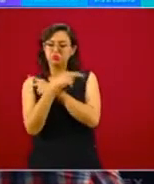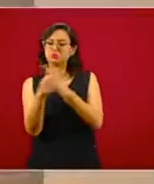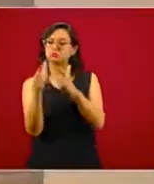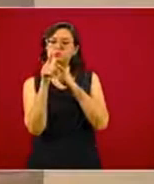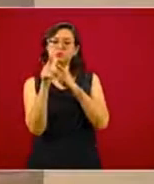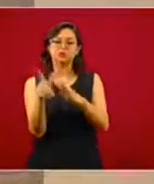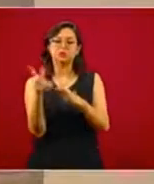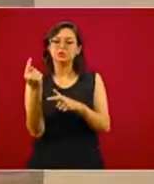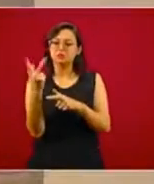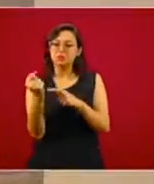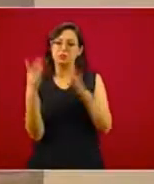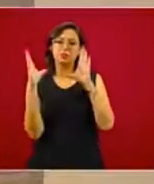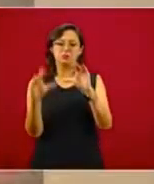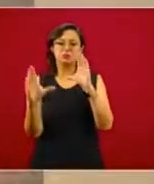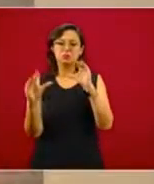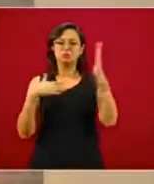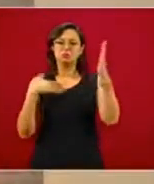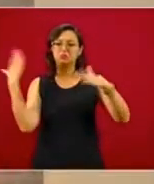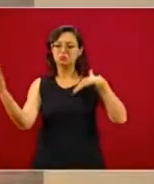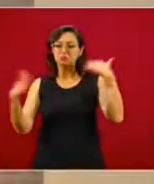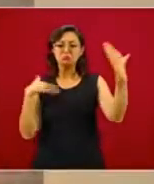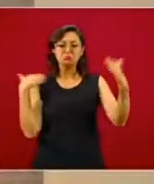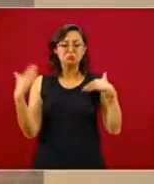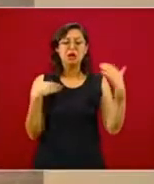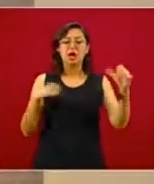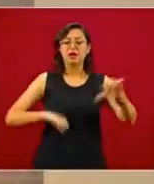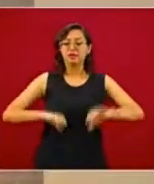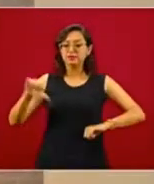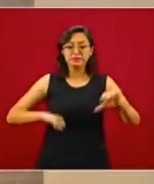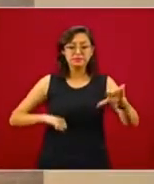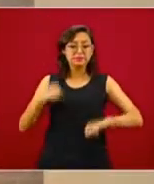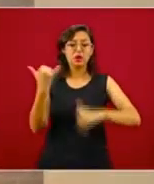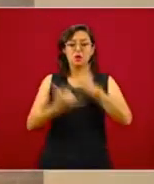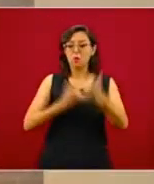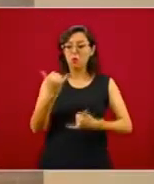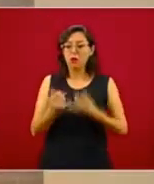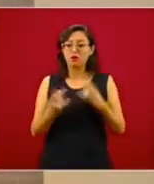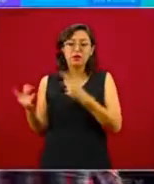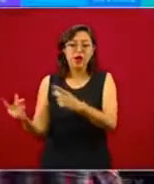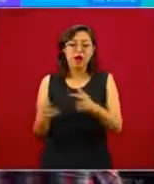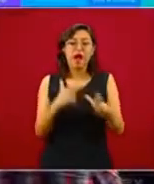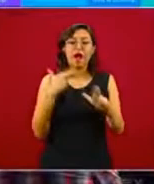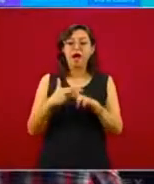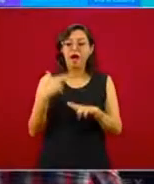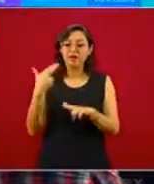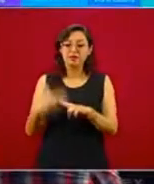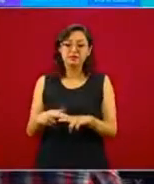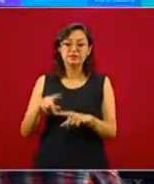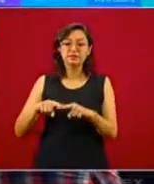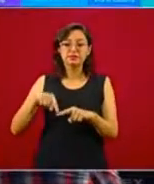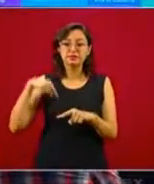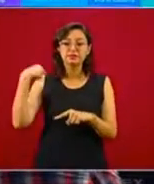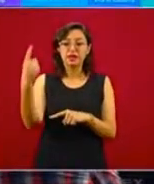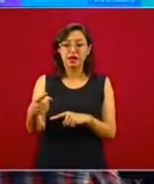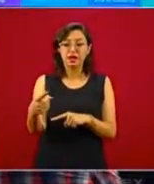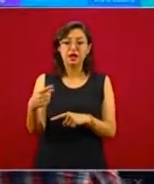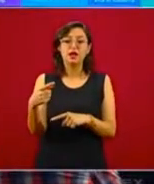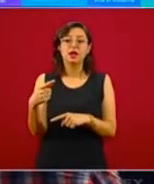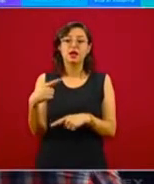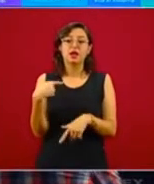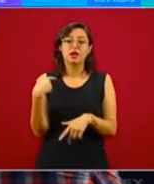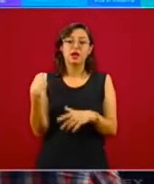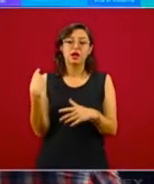the 5th, and they will have fun, ludic materials the whole time